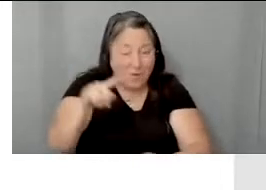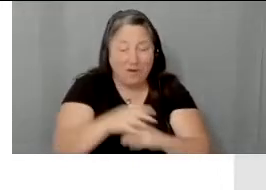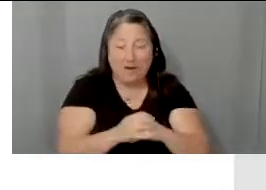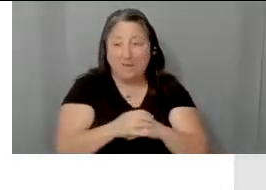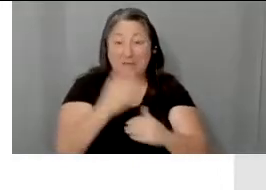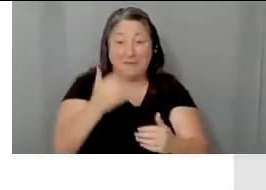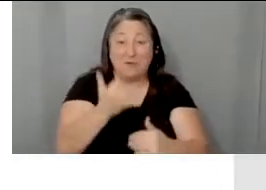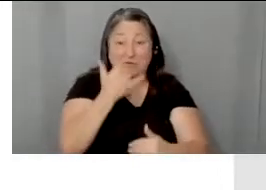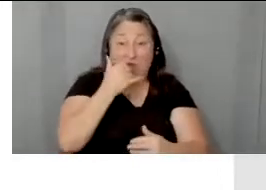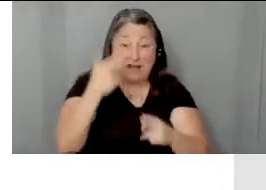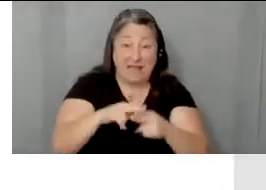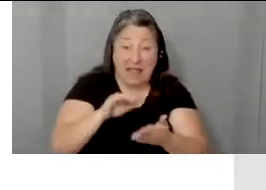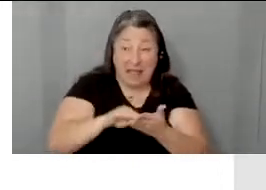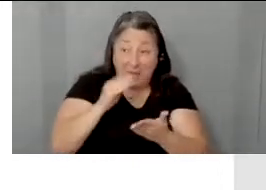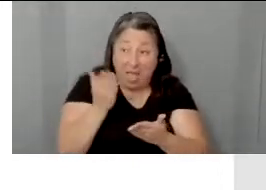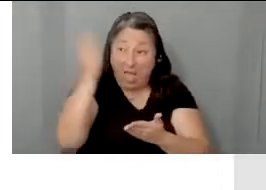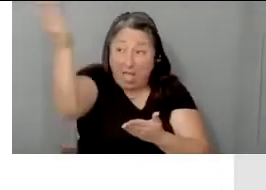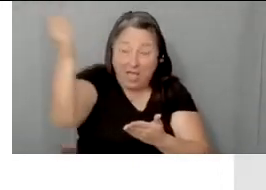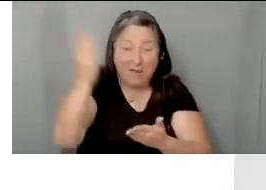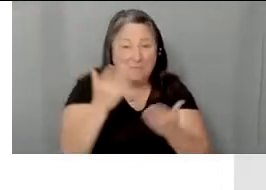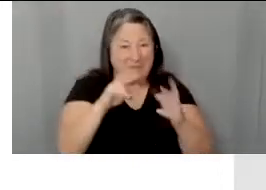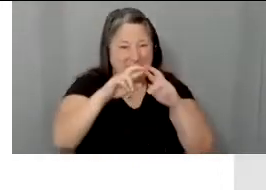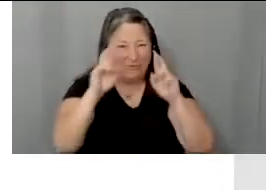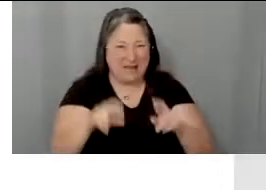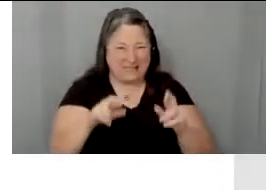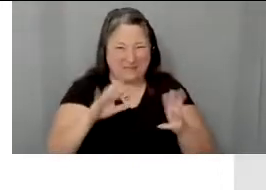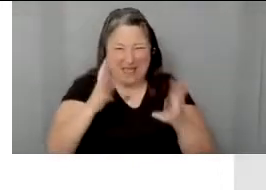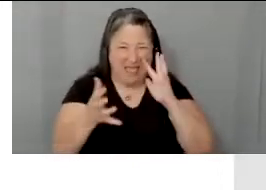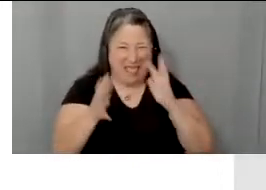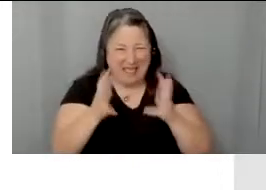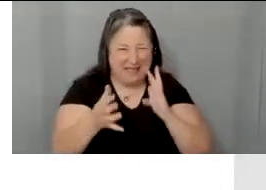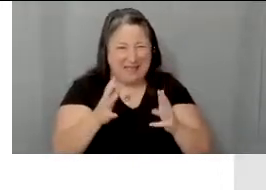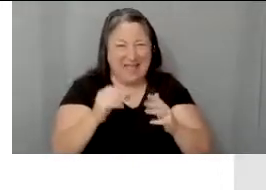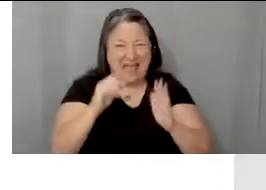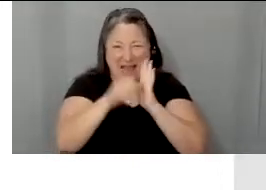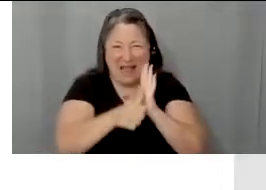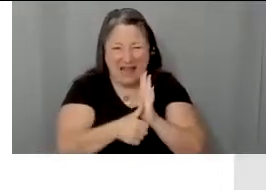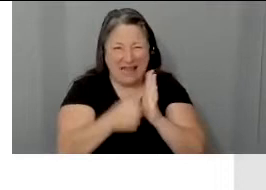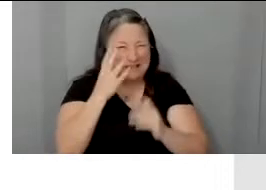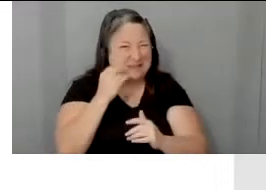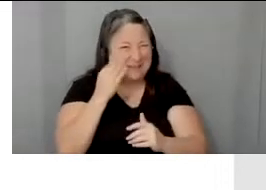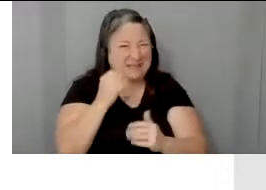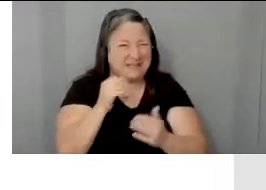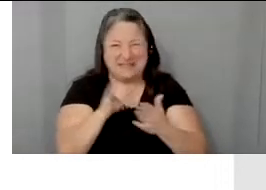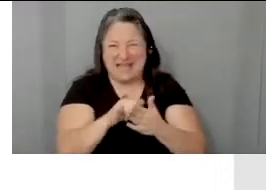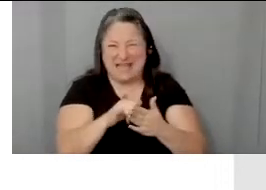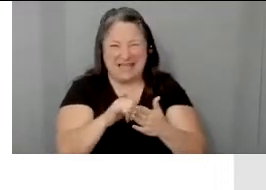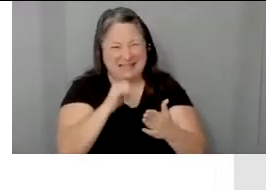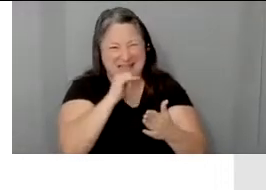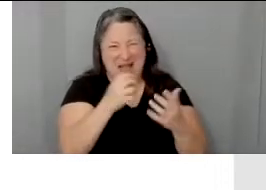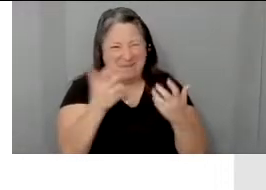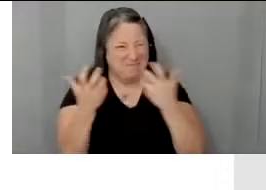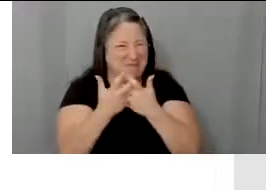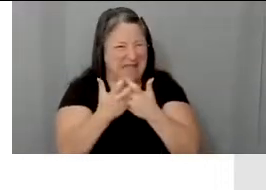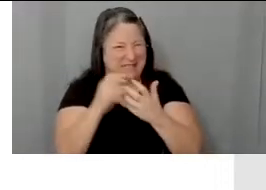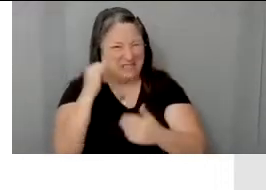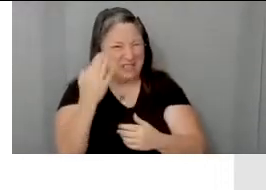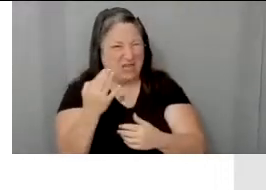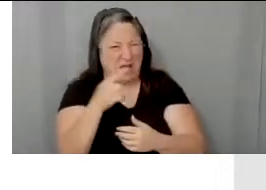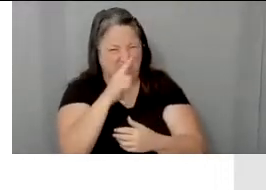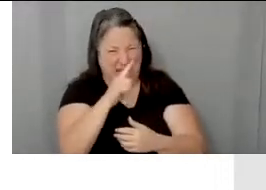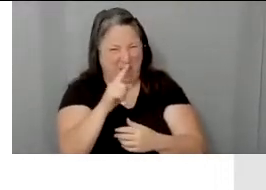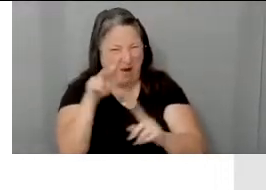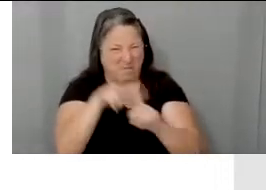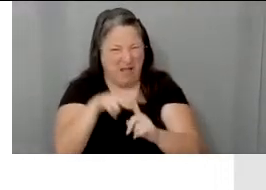their resume is a little bit disorganized and highlights some experiences that aren't really relevant to the job that they're actively applying